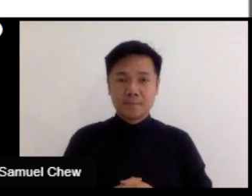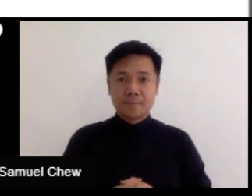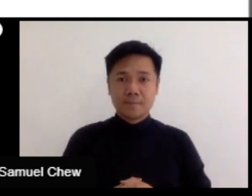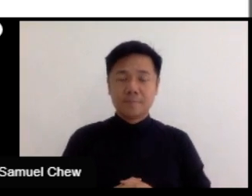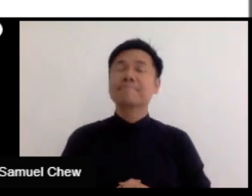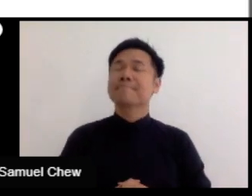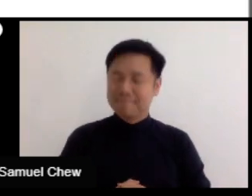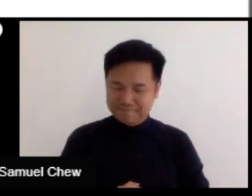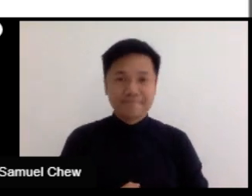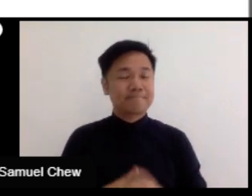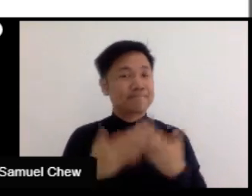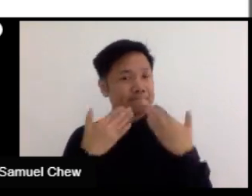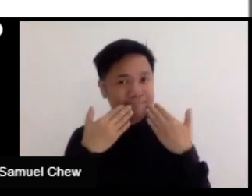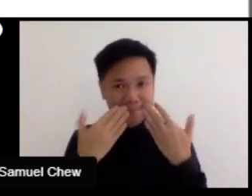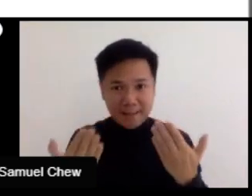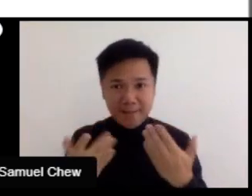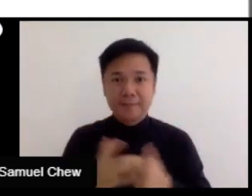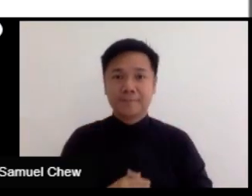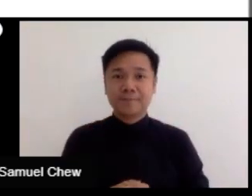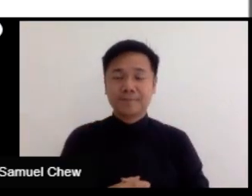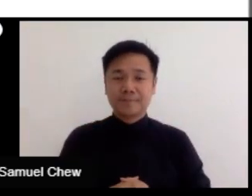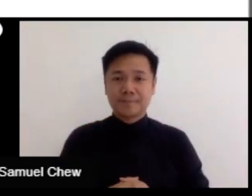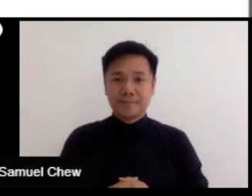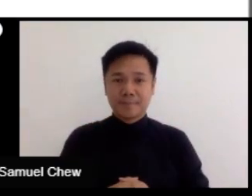Thank you very much.